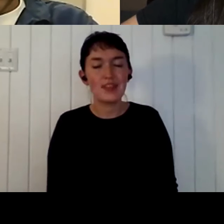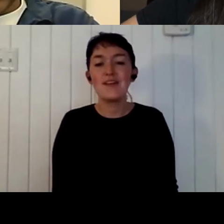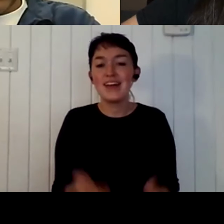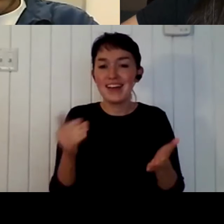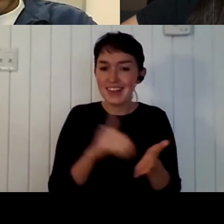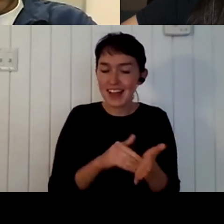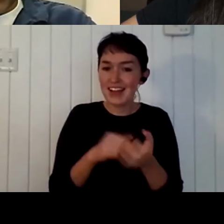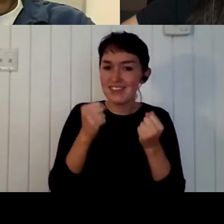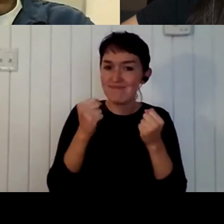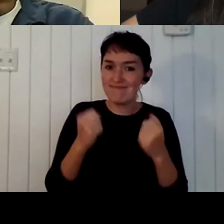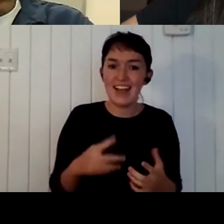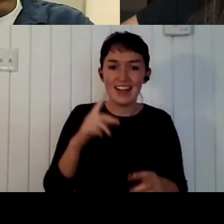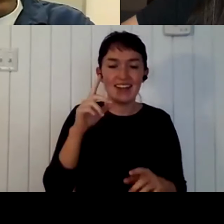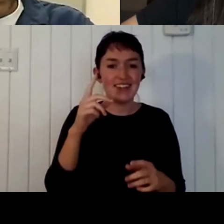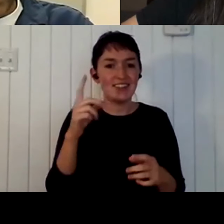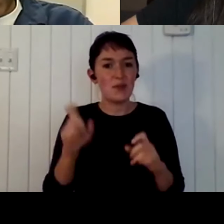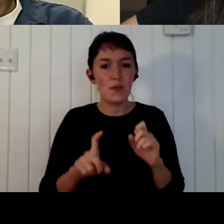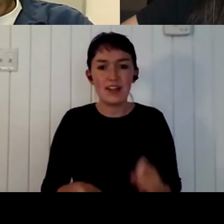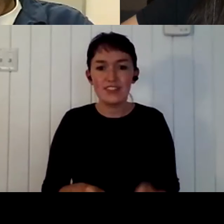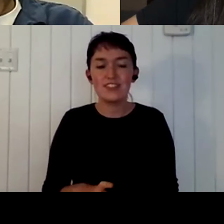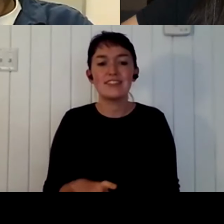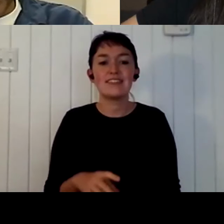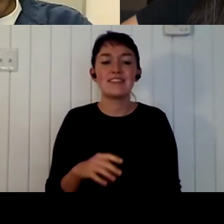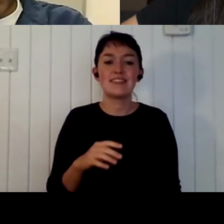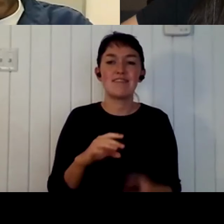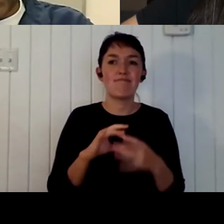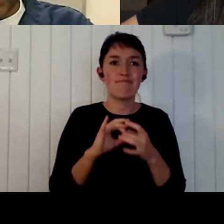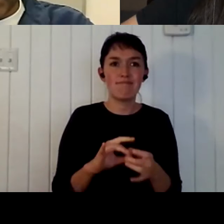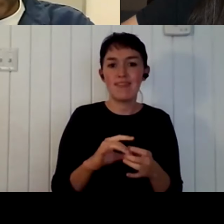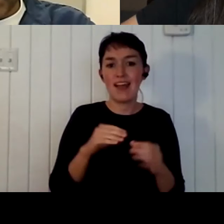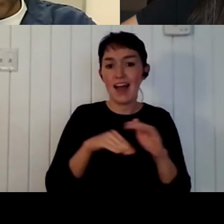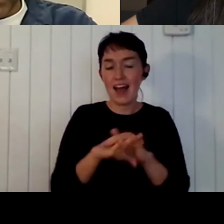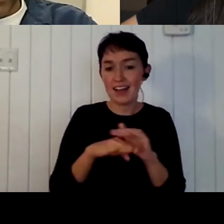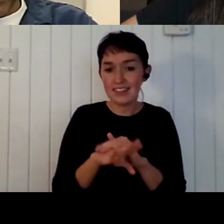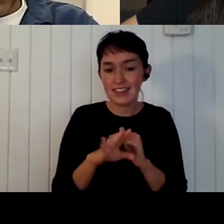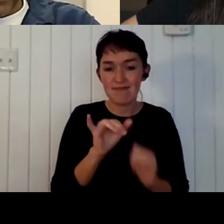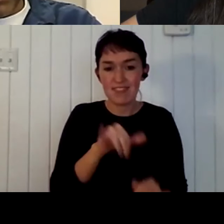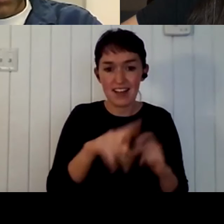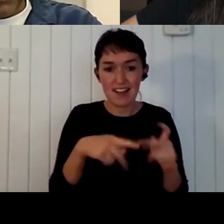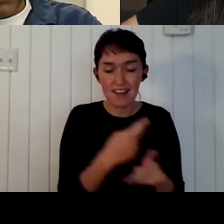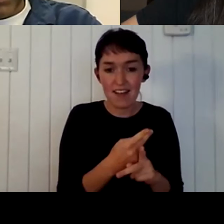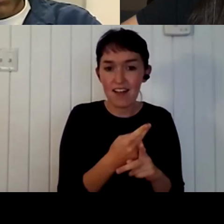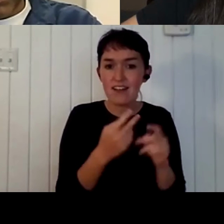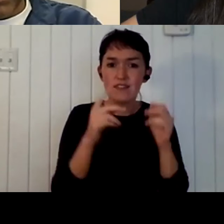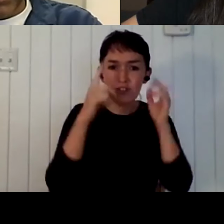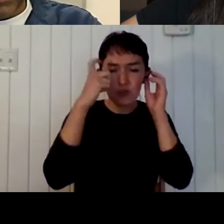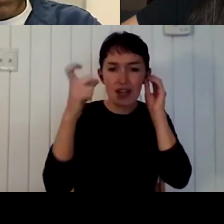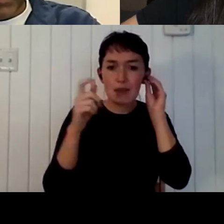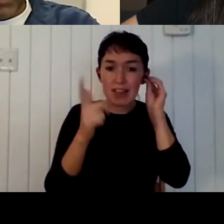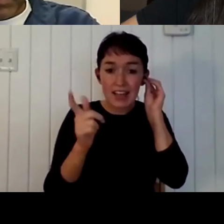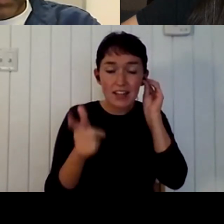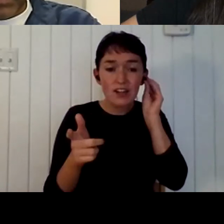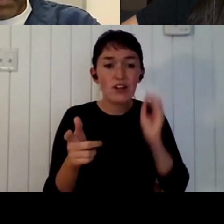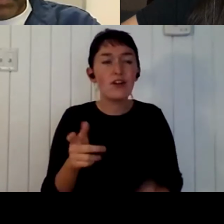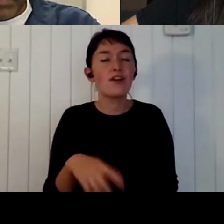about, what does that mean for accessing those types of dreams later on? Why can't we? I don't